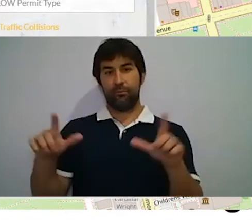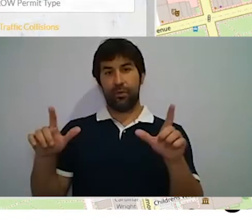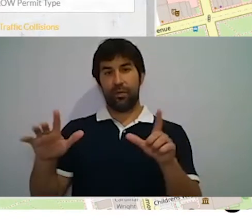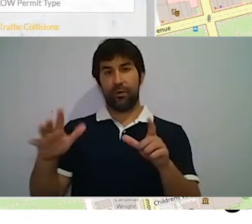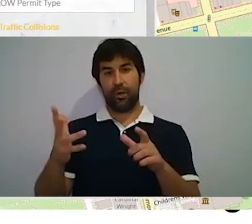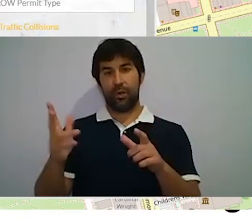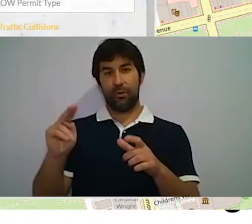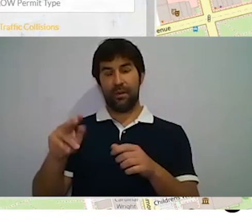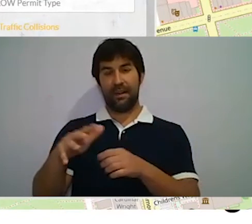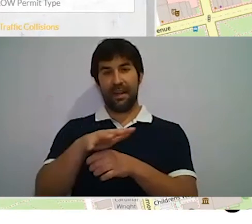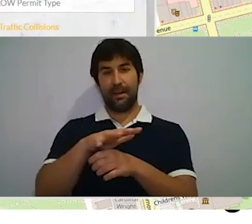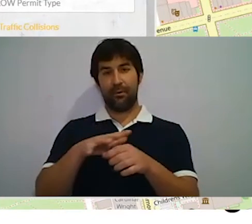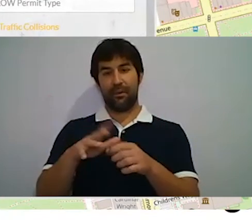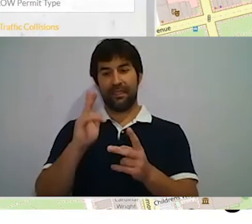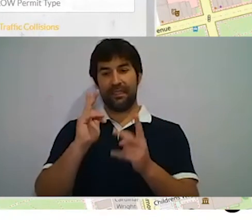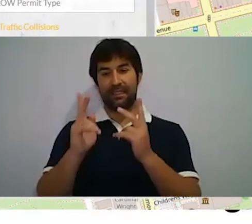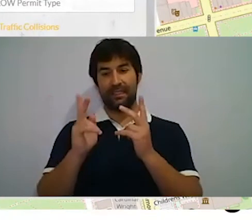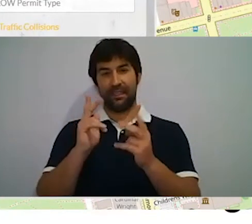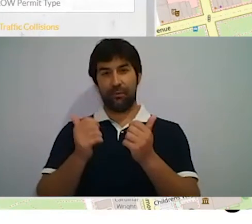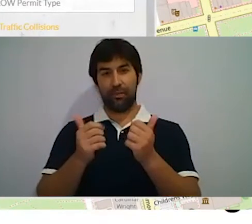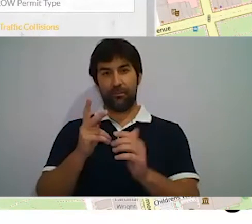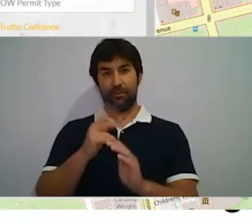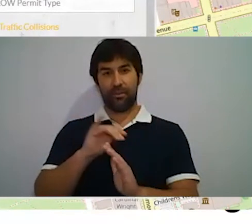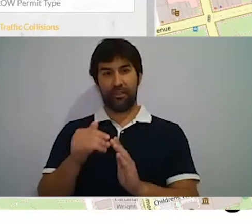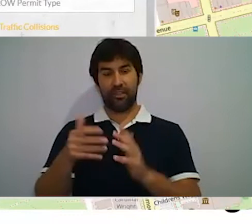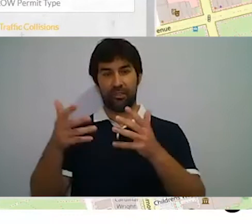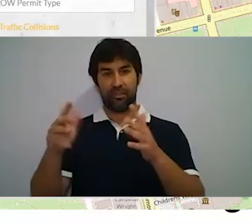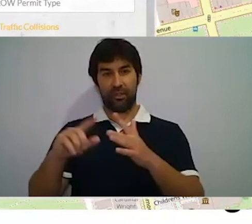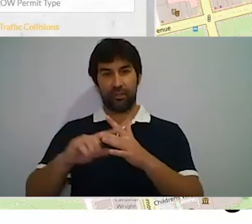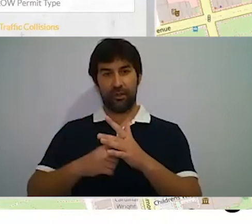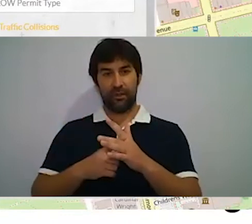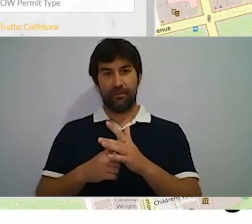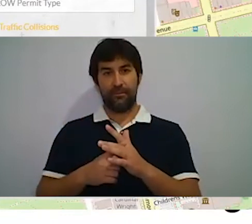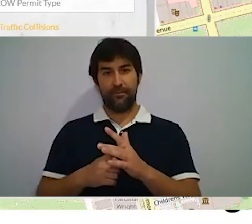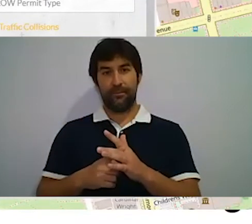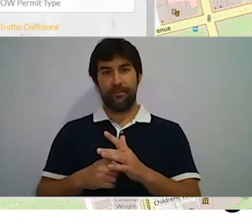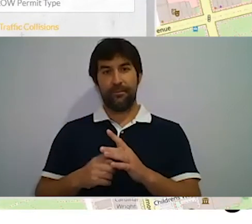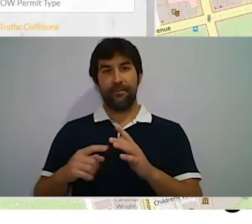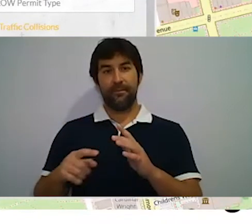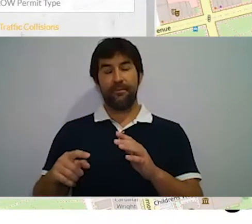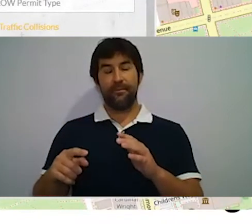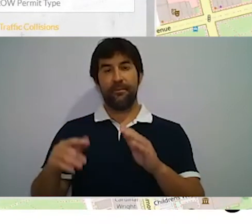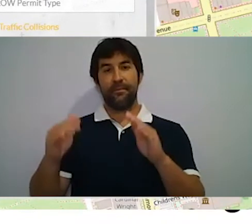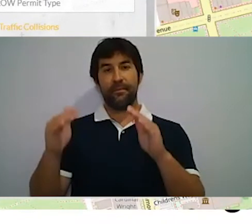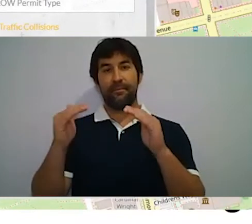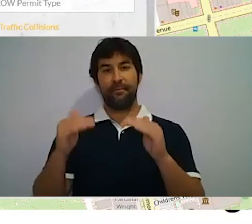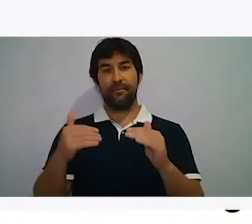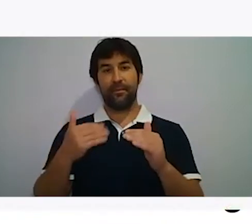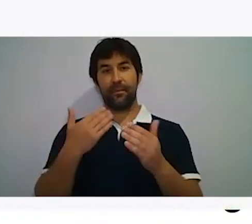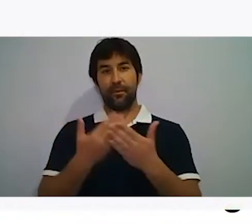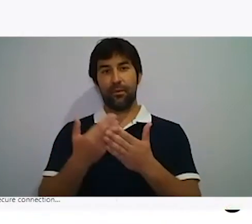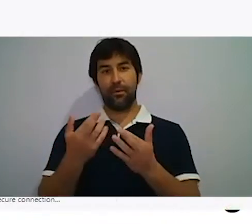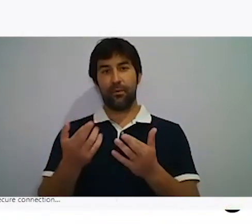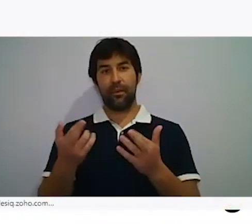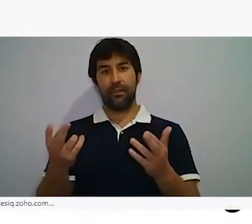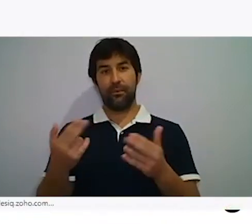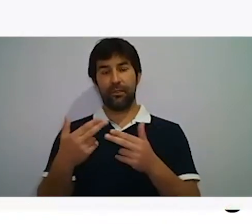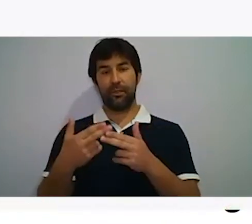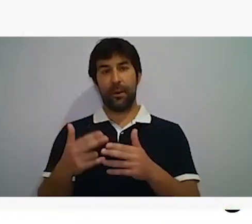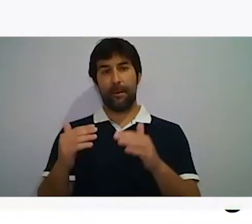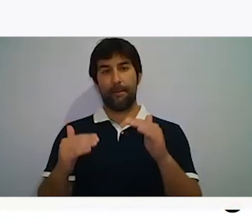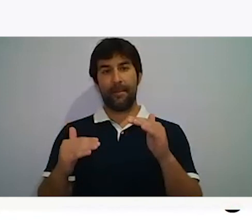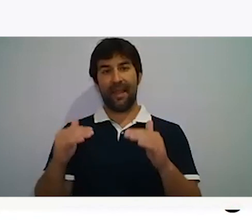street. We did do the temporary installation of speed humps and saw some good